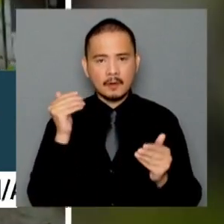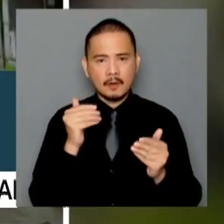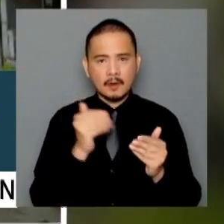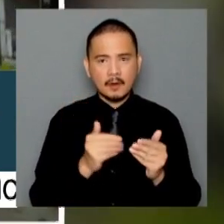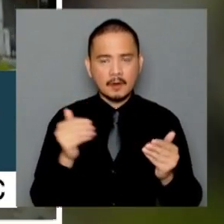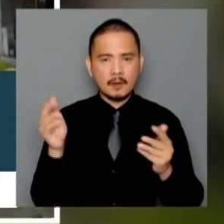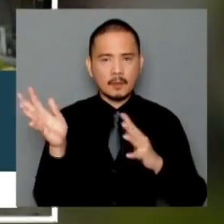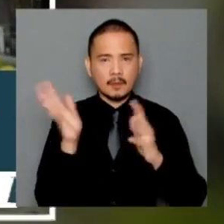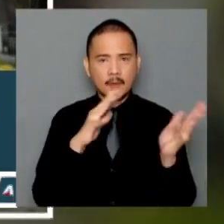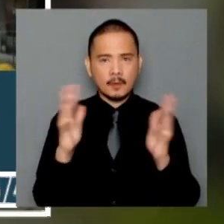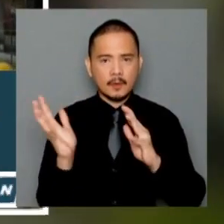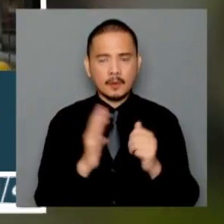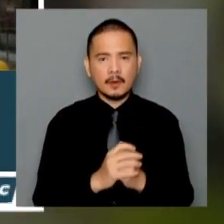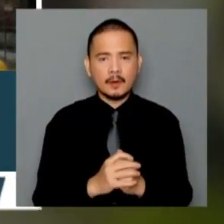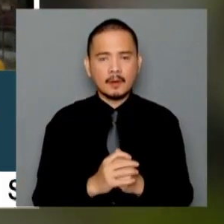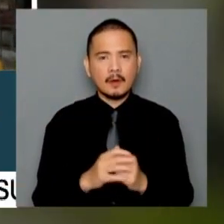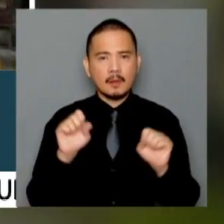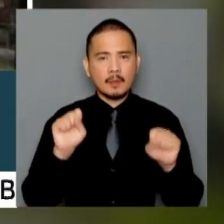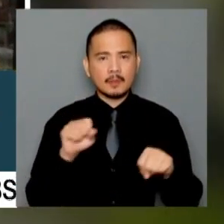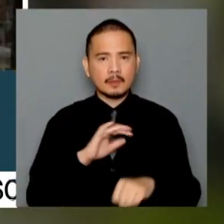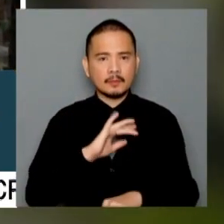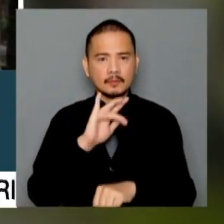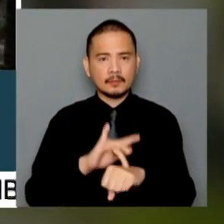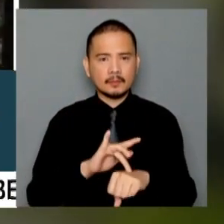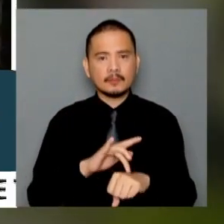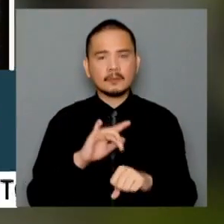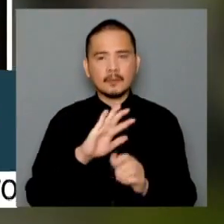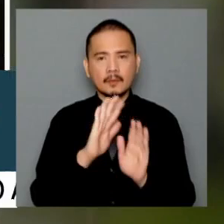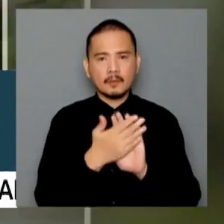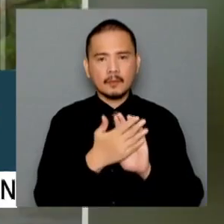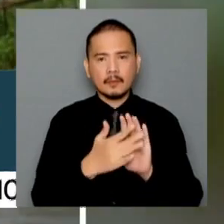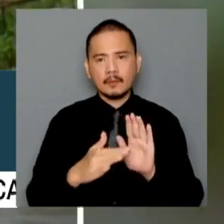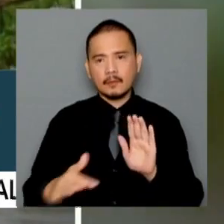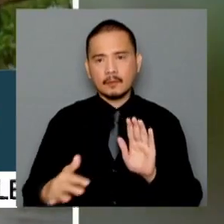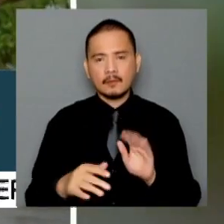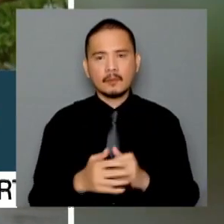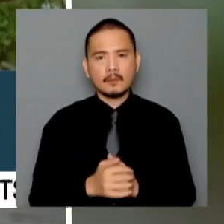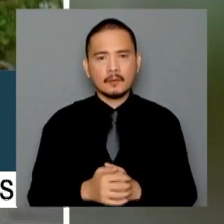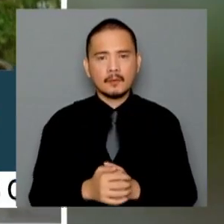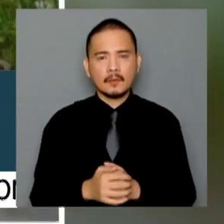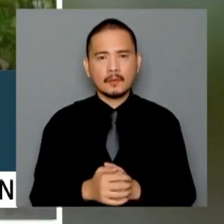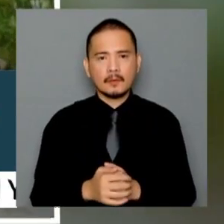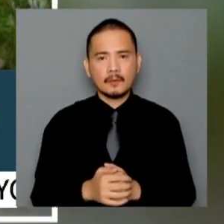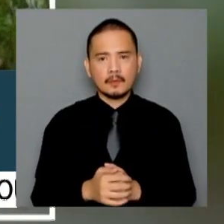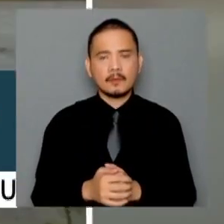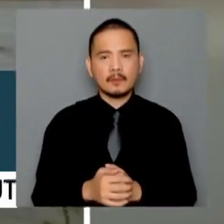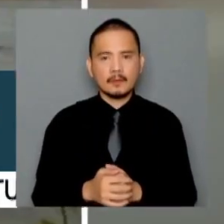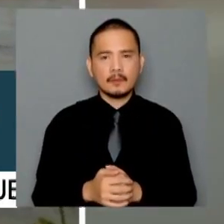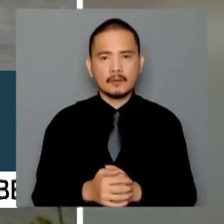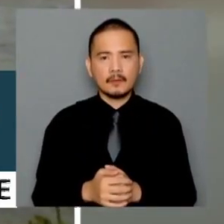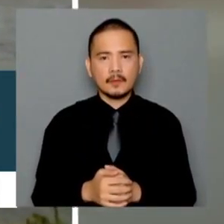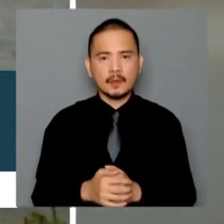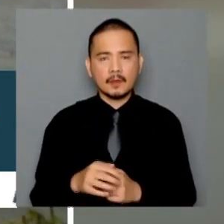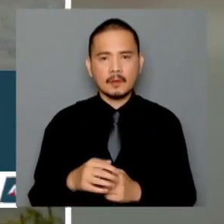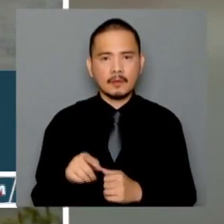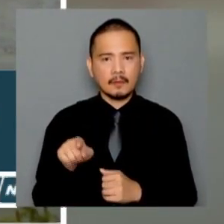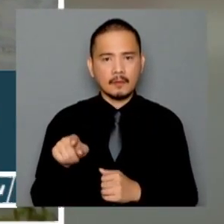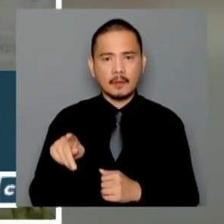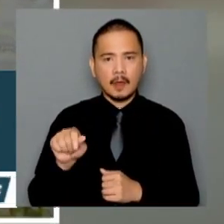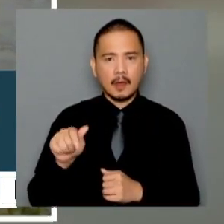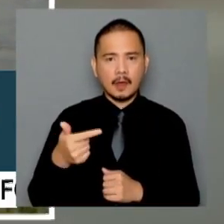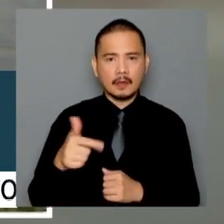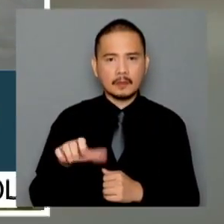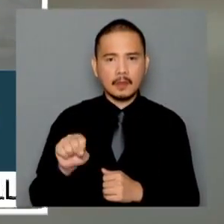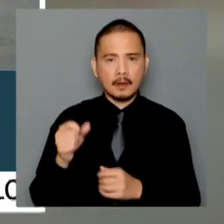is possible to make landfall in Catanduanes or pass through Lagunoy Gulf, according to the latest bulletin of PAGASA.